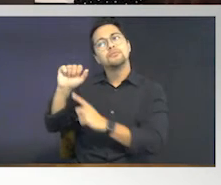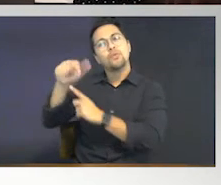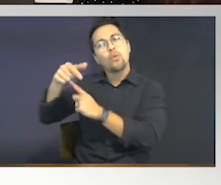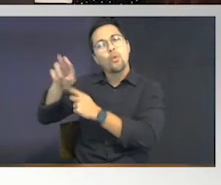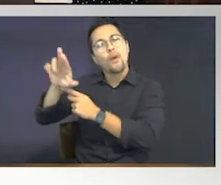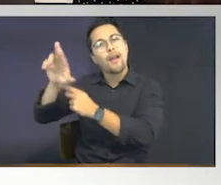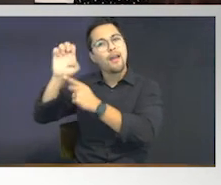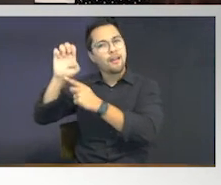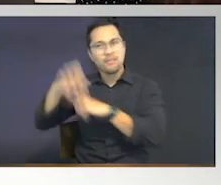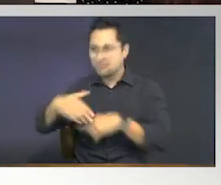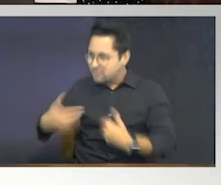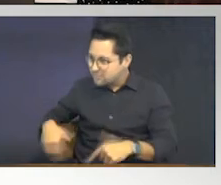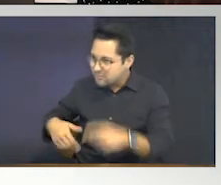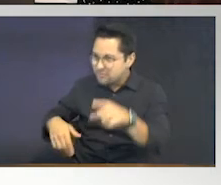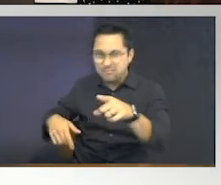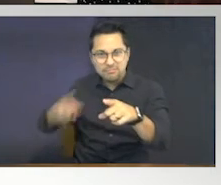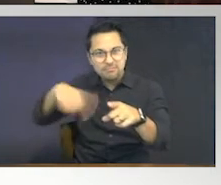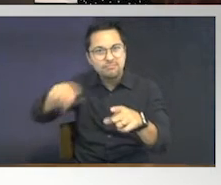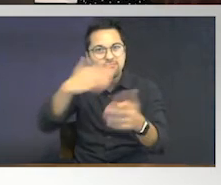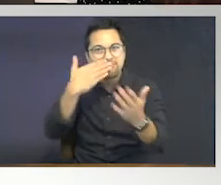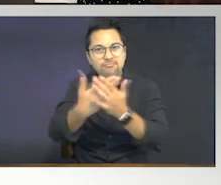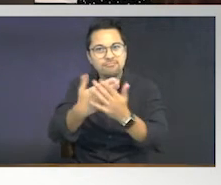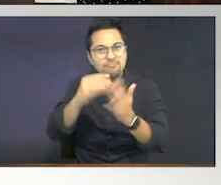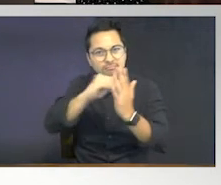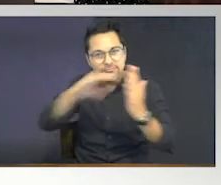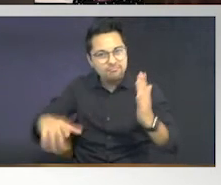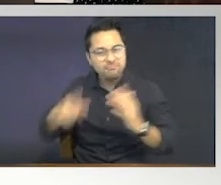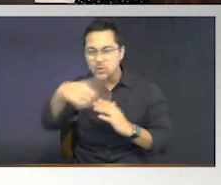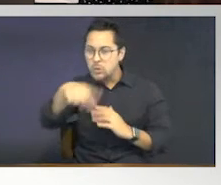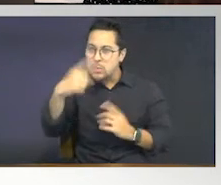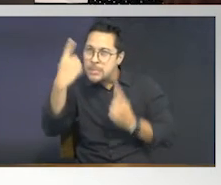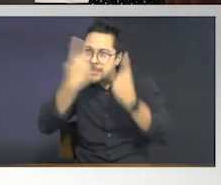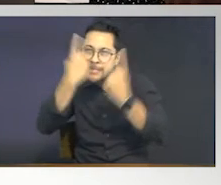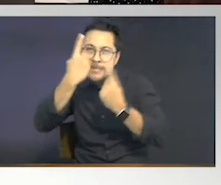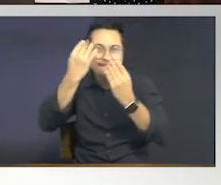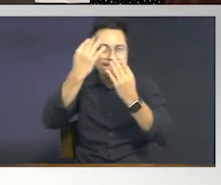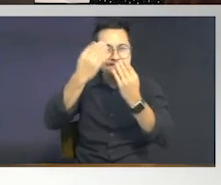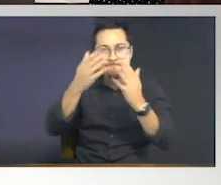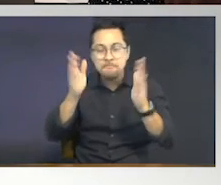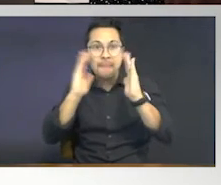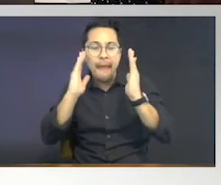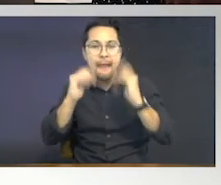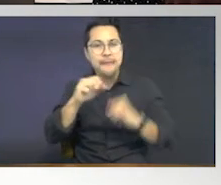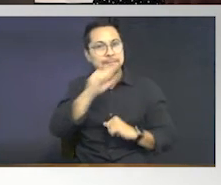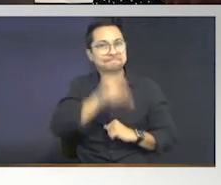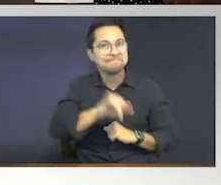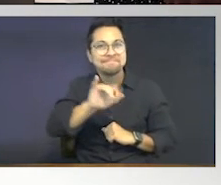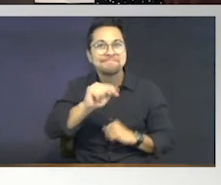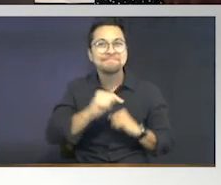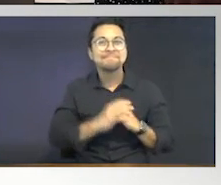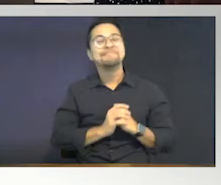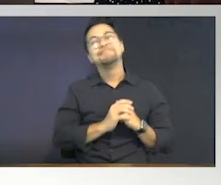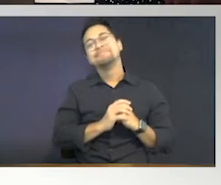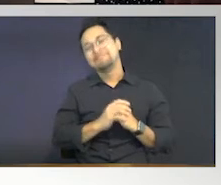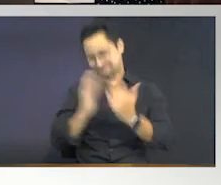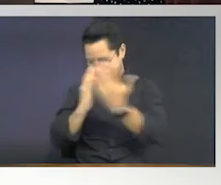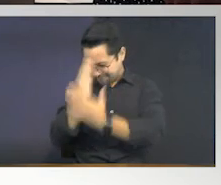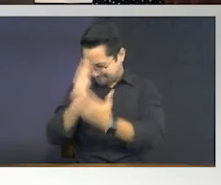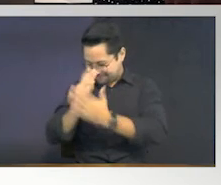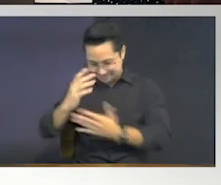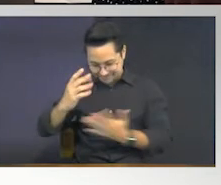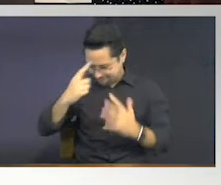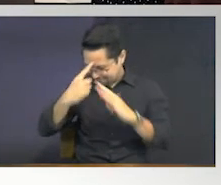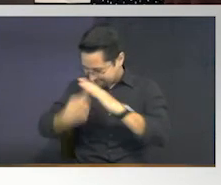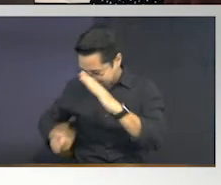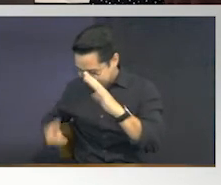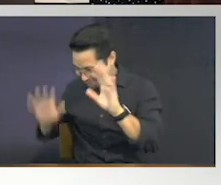Gosh, you guys are such good students. You're concentrating, and I love it. All right. See, I already lost my place.